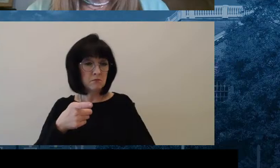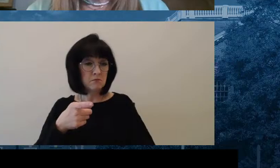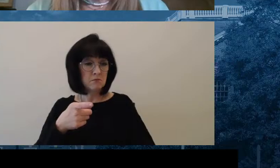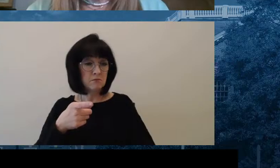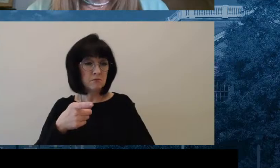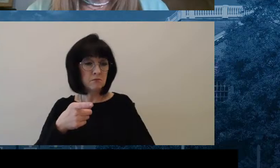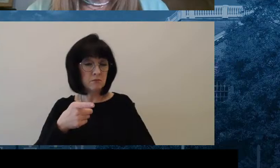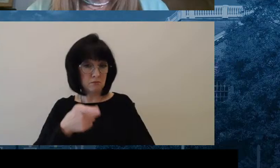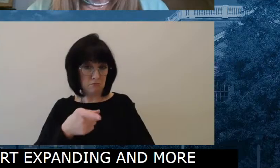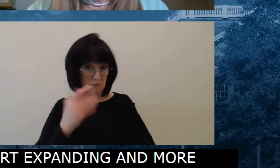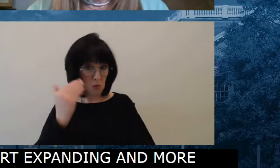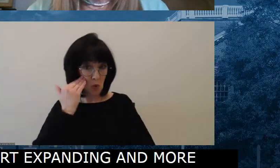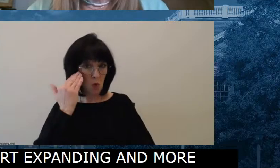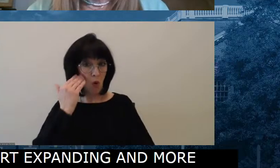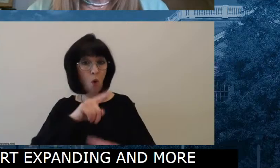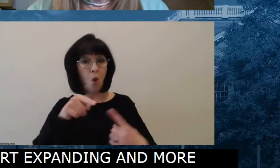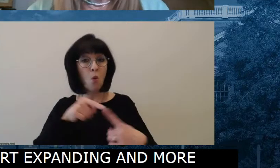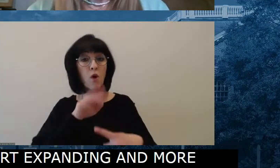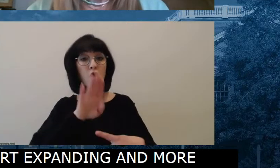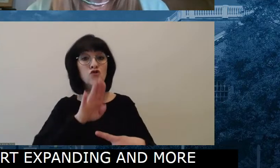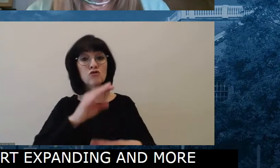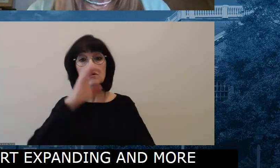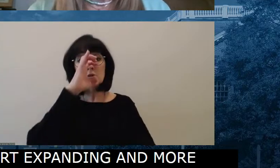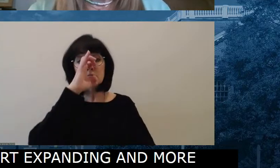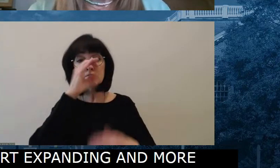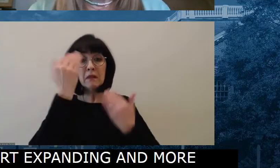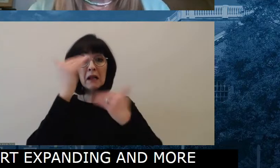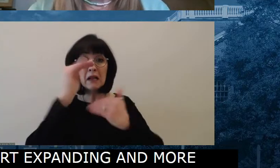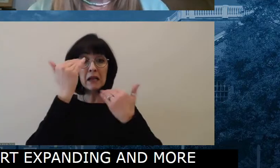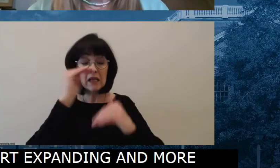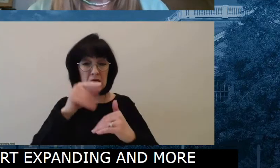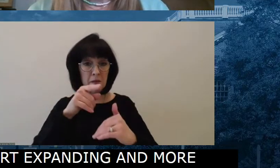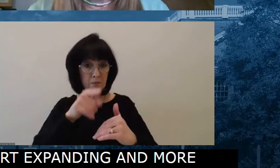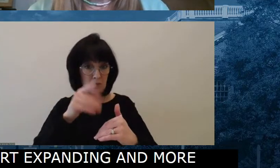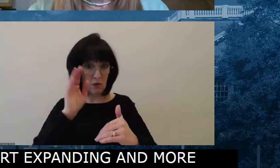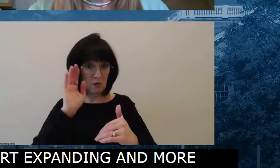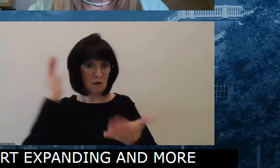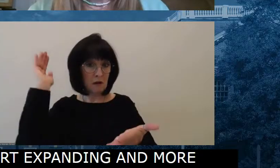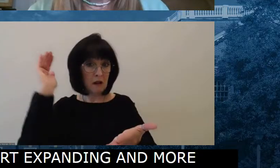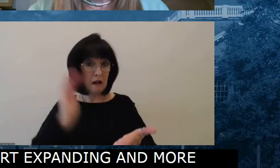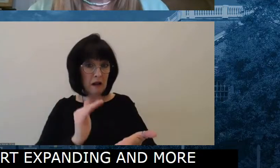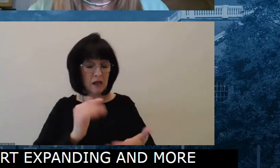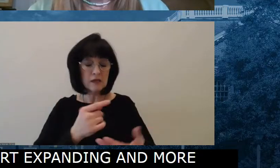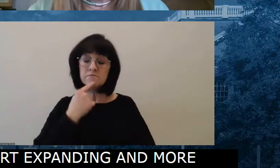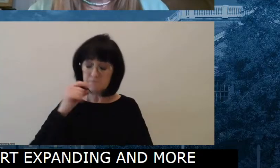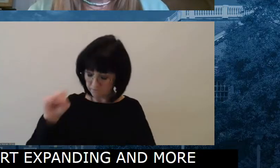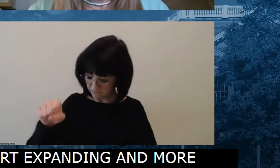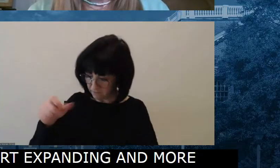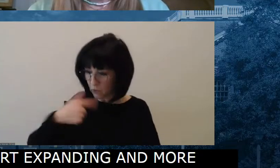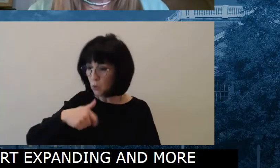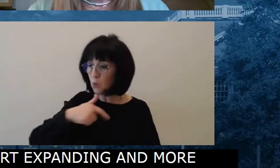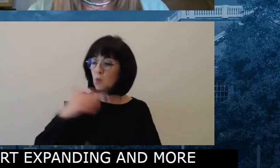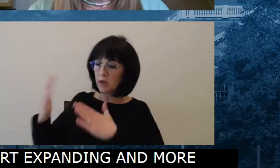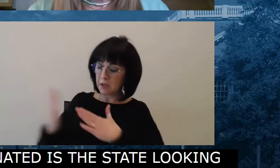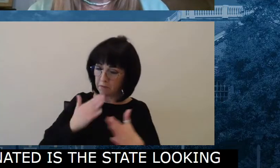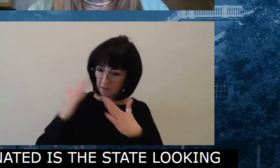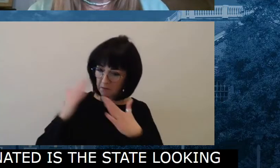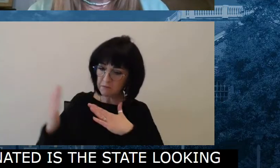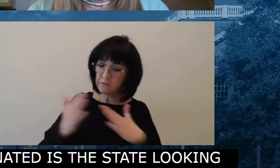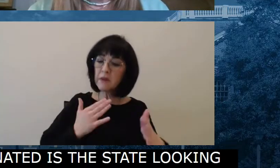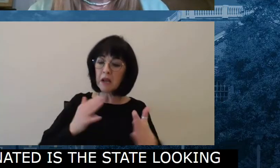easing restrictions? Yeah, we're looking at that. We will be easing restrictions. We're looking at that right now.